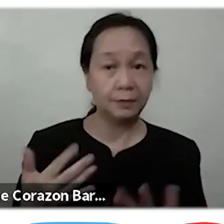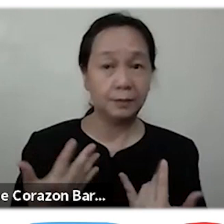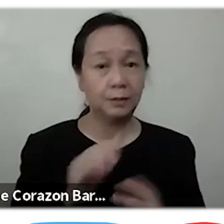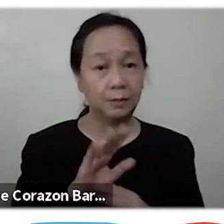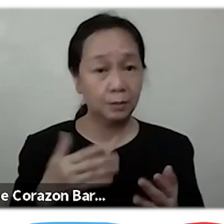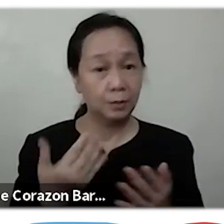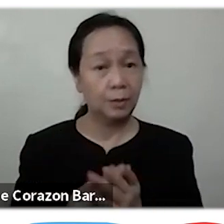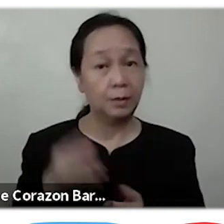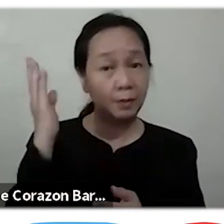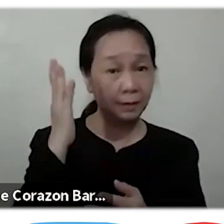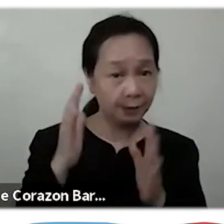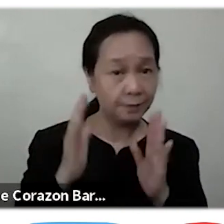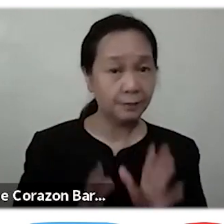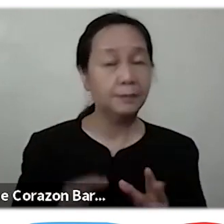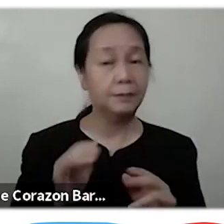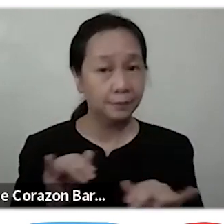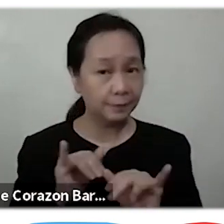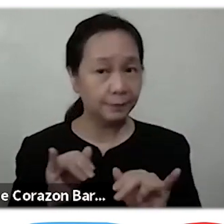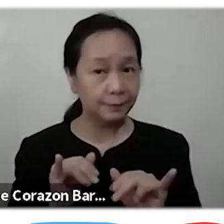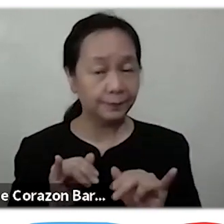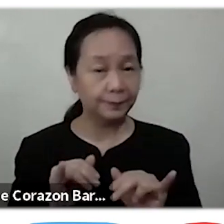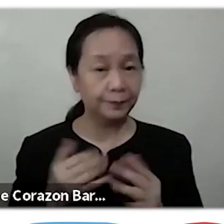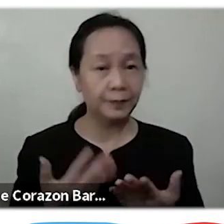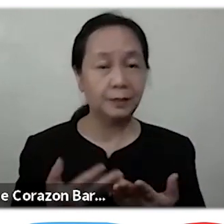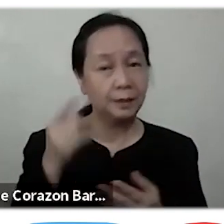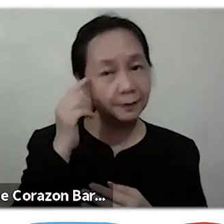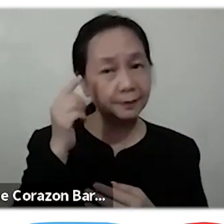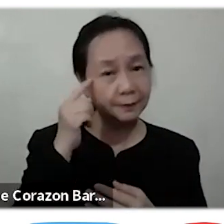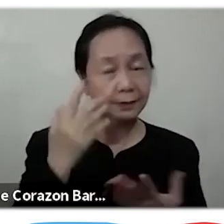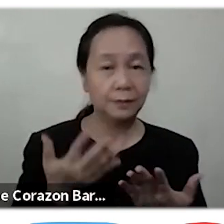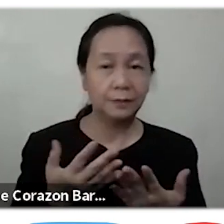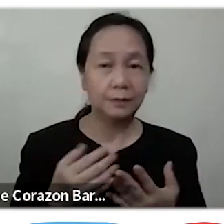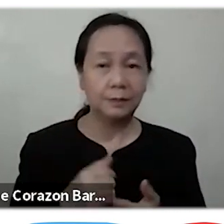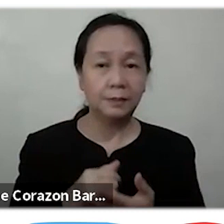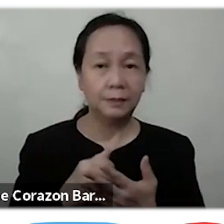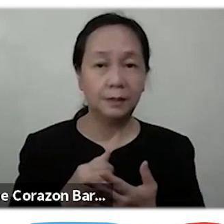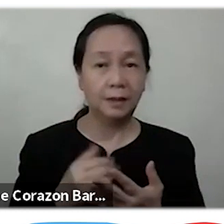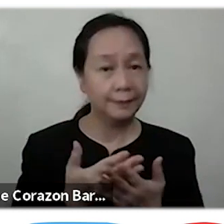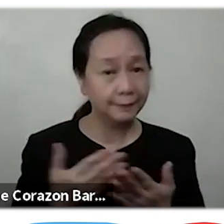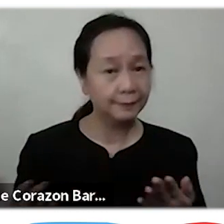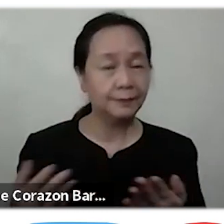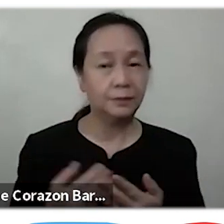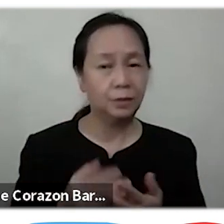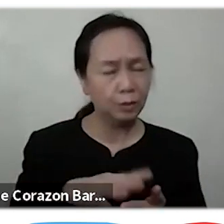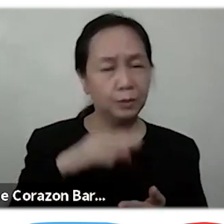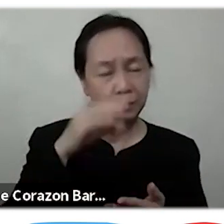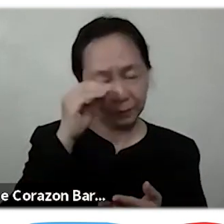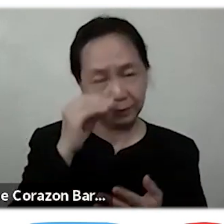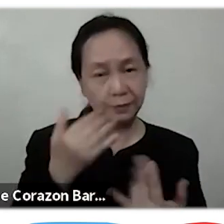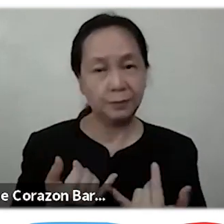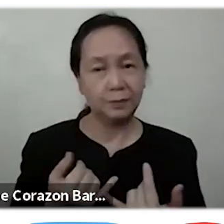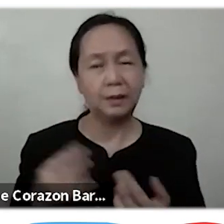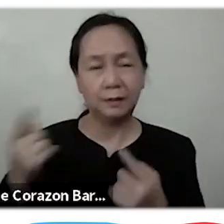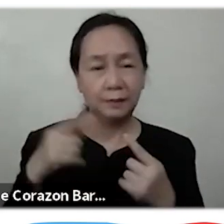earlier speakers as well, there was budgeting things and snack things. Children used to come. They used